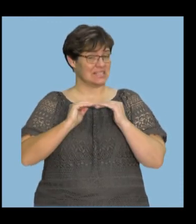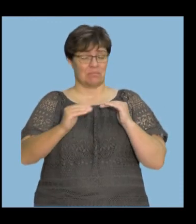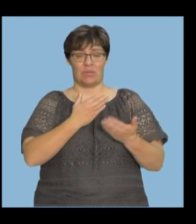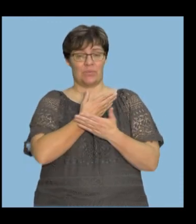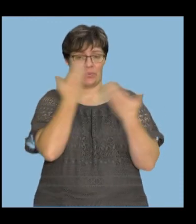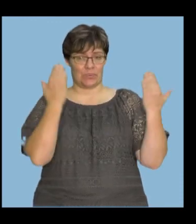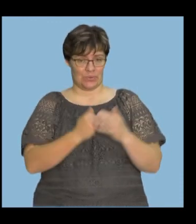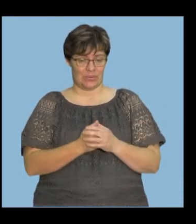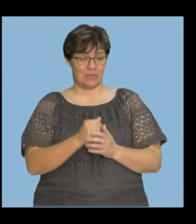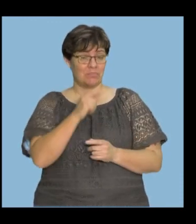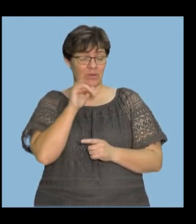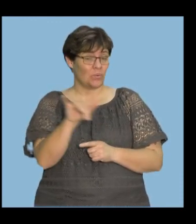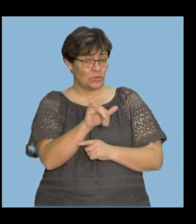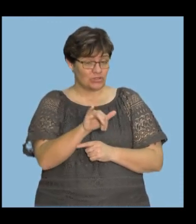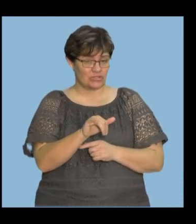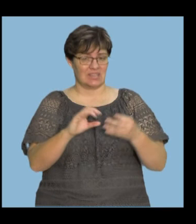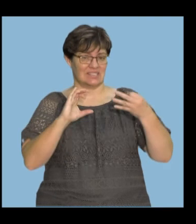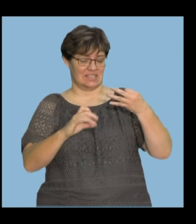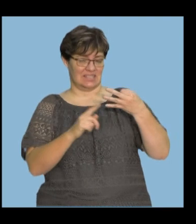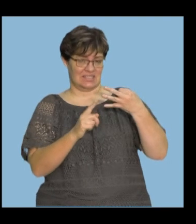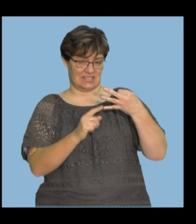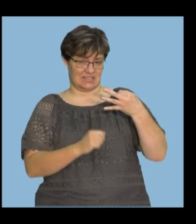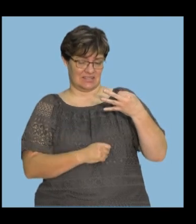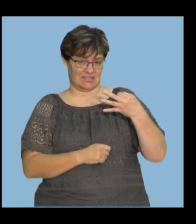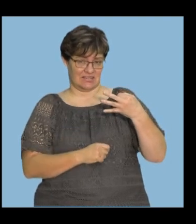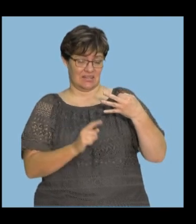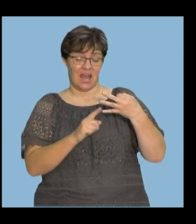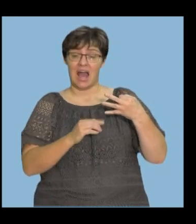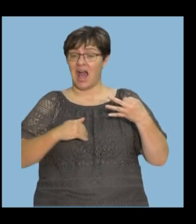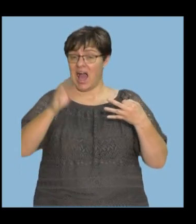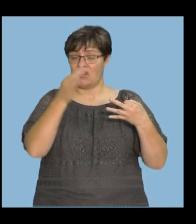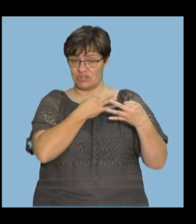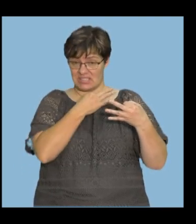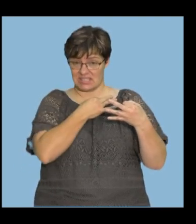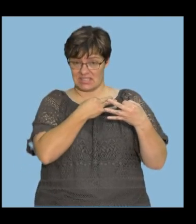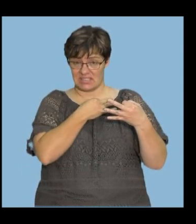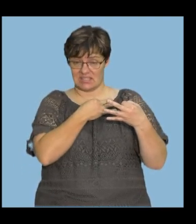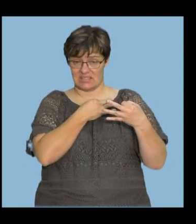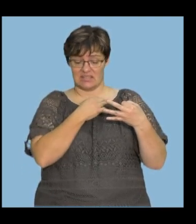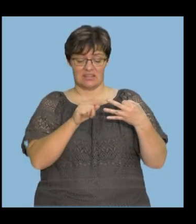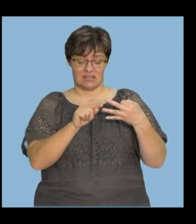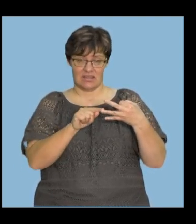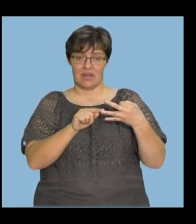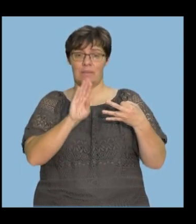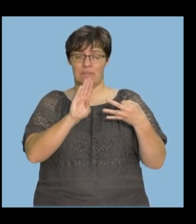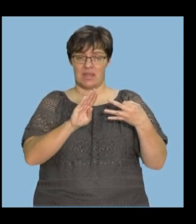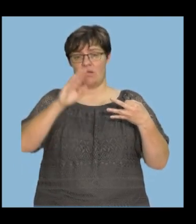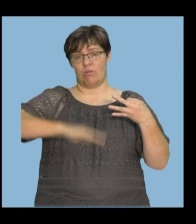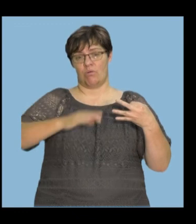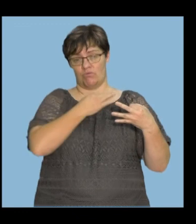actually bank C. Hence bank C is higher risk and bank B is lower.